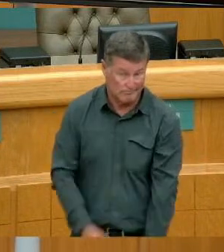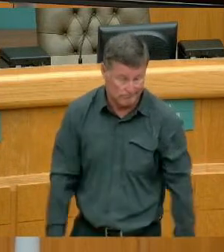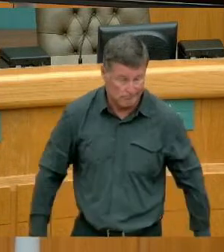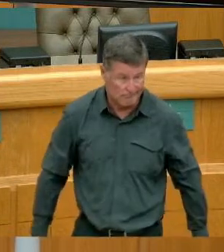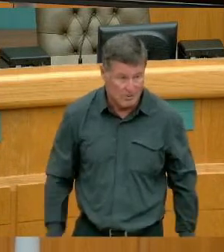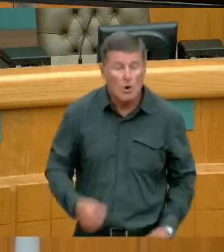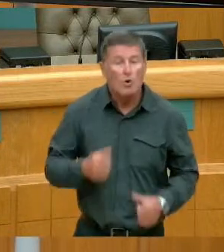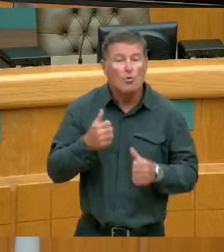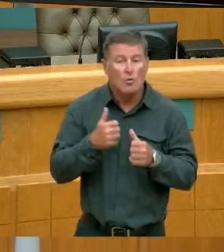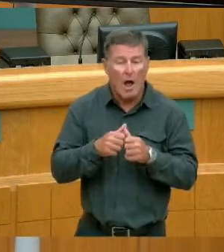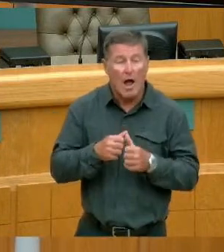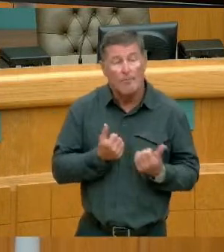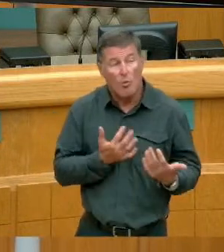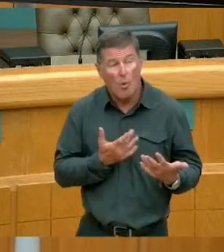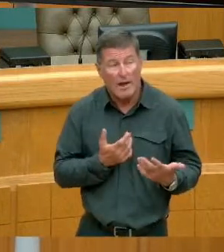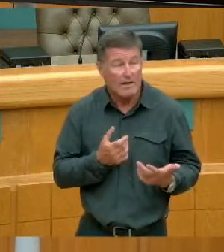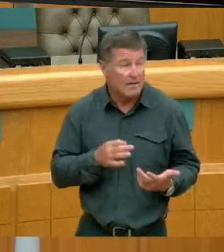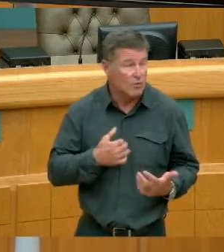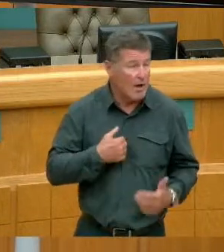at